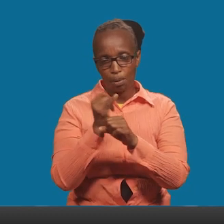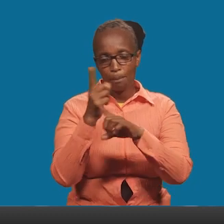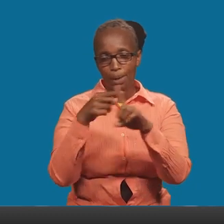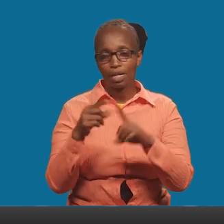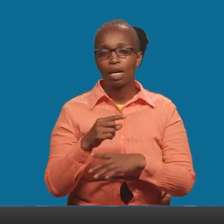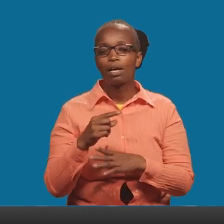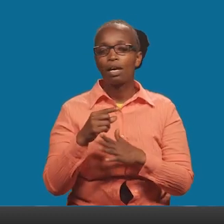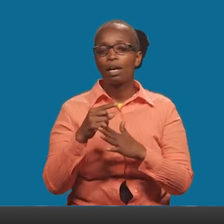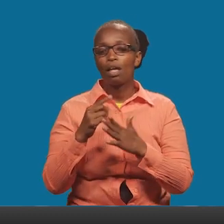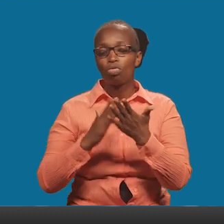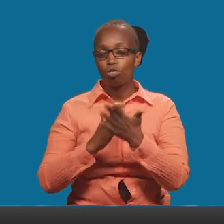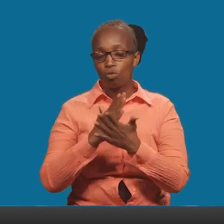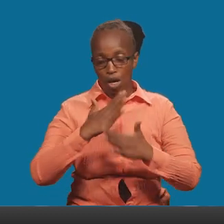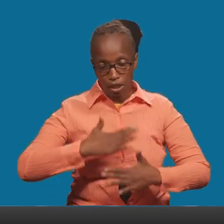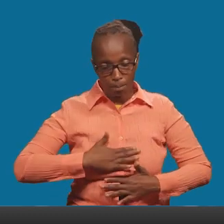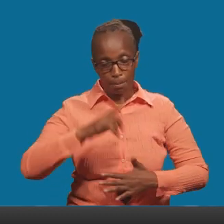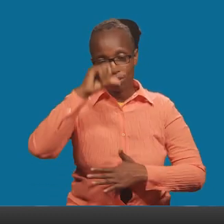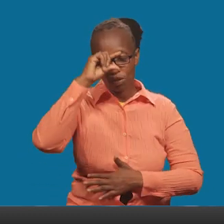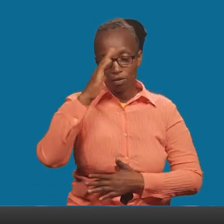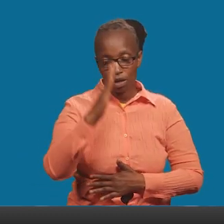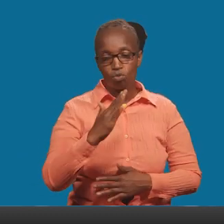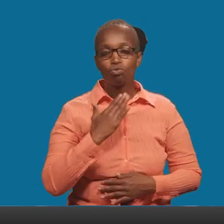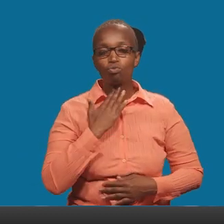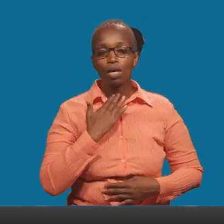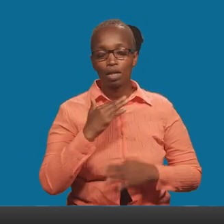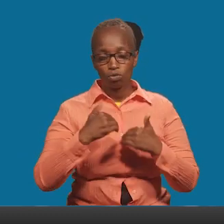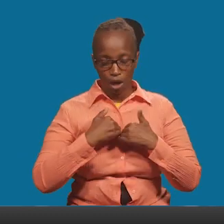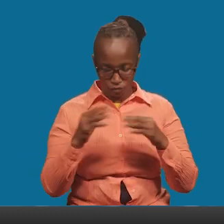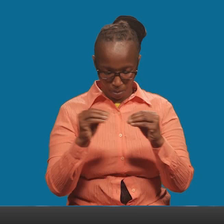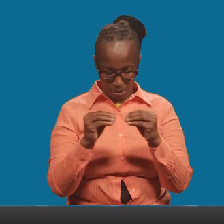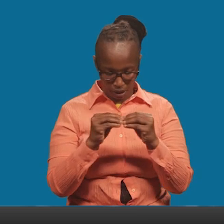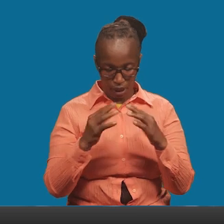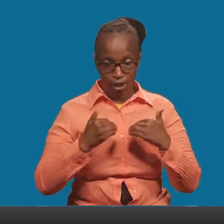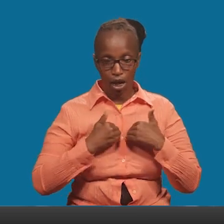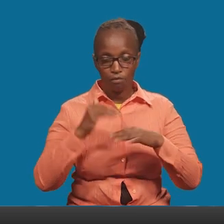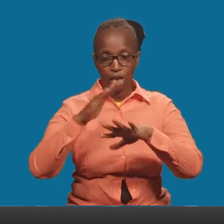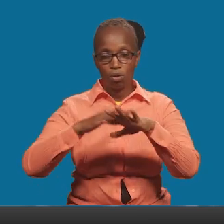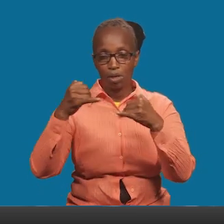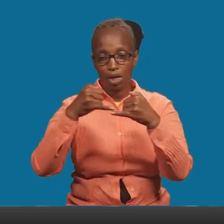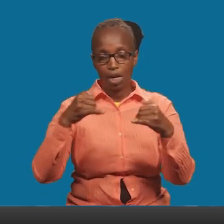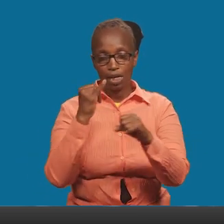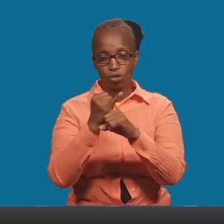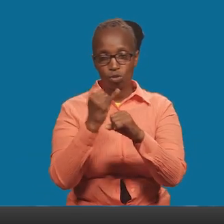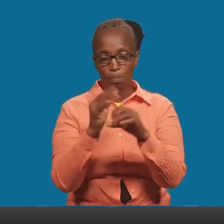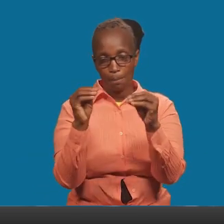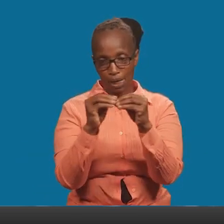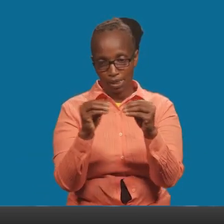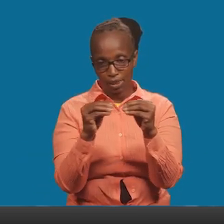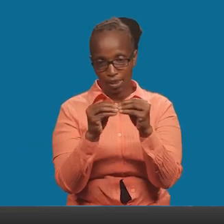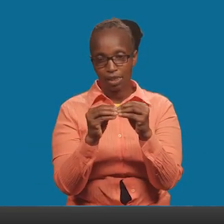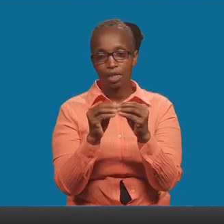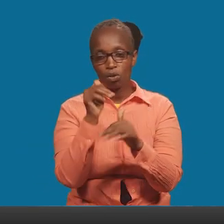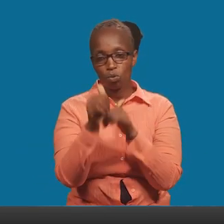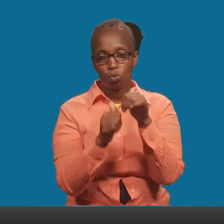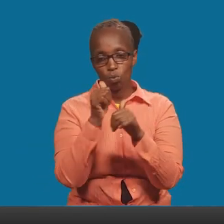host Governor with your permission at the time. I want us to have such a meeting and have an online jobs meeting.